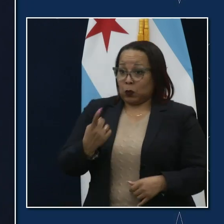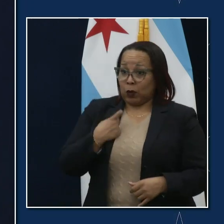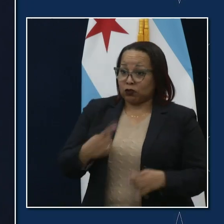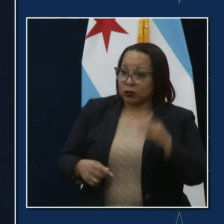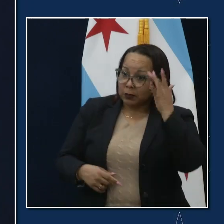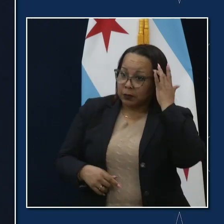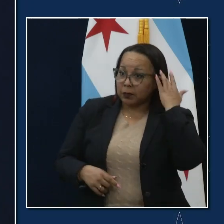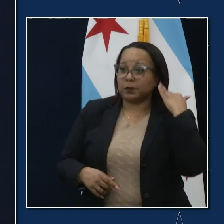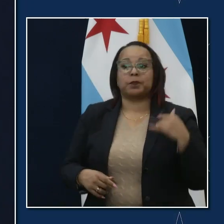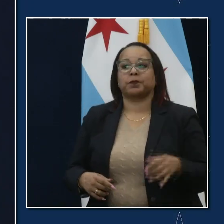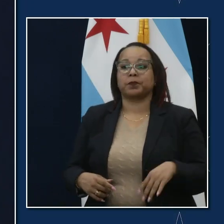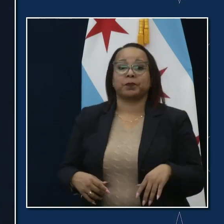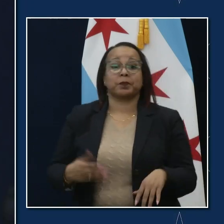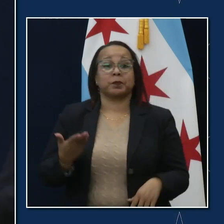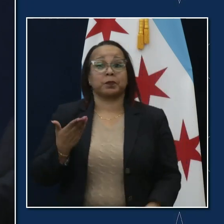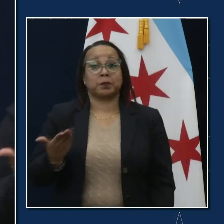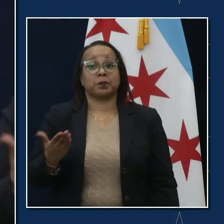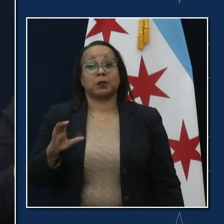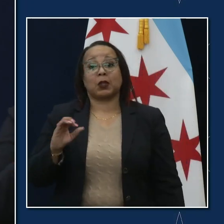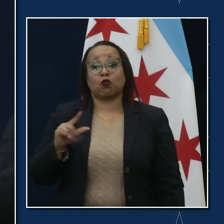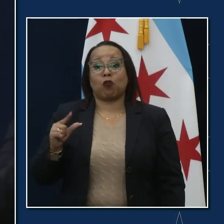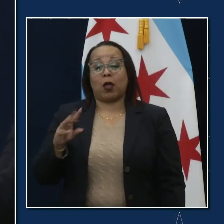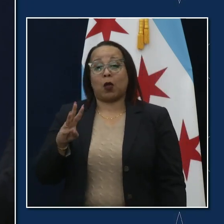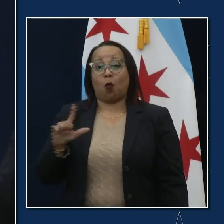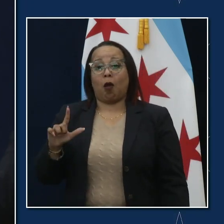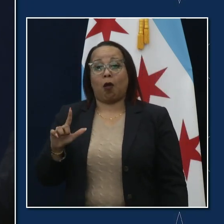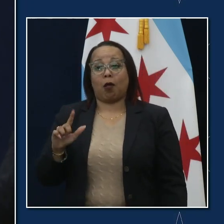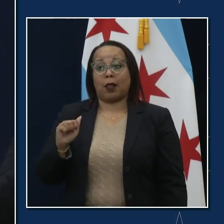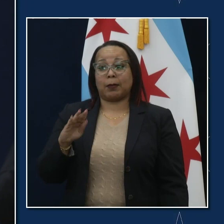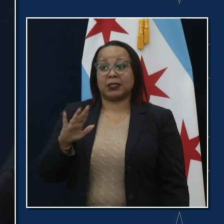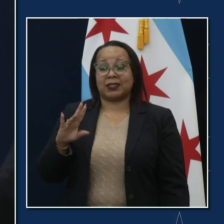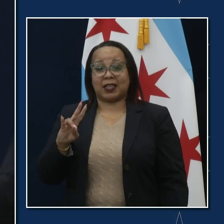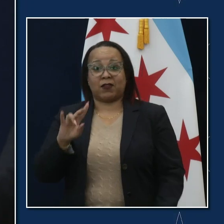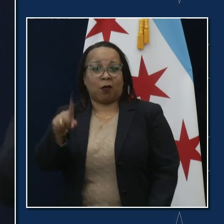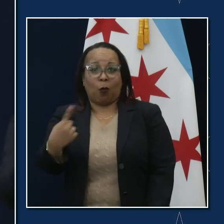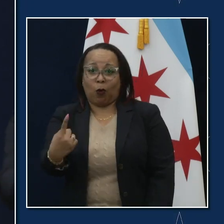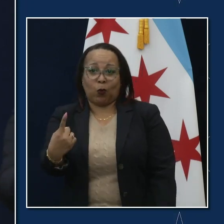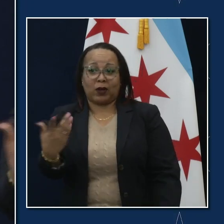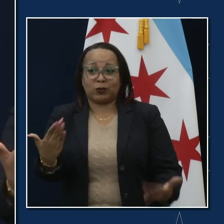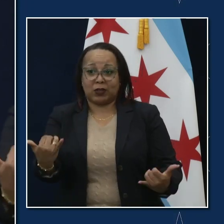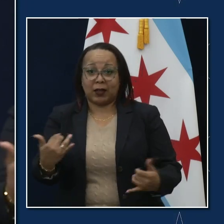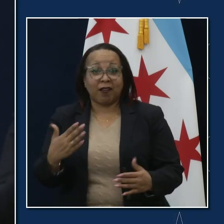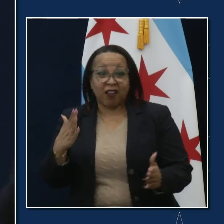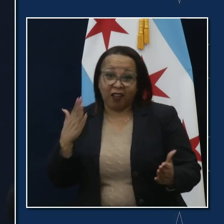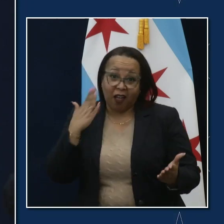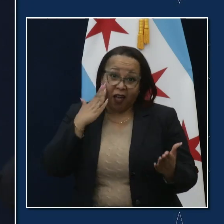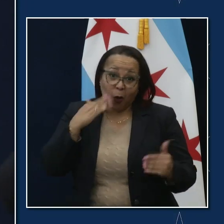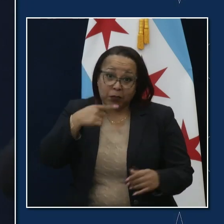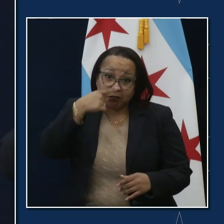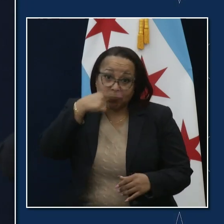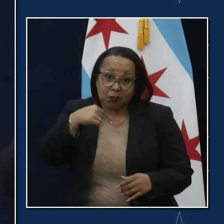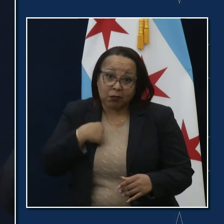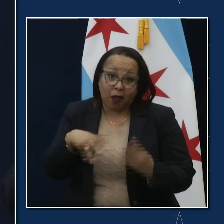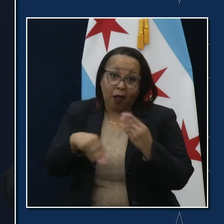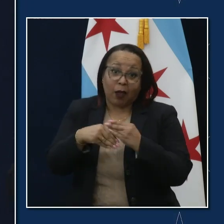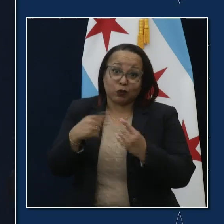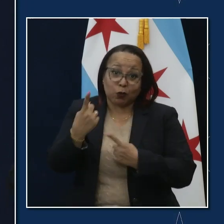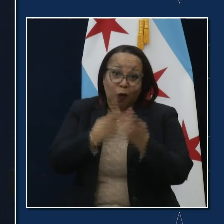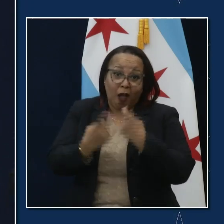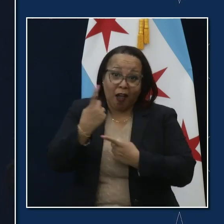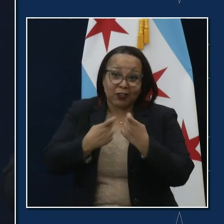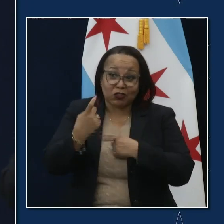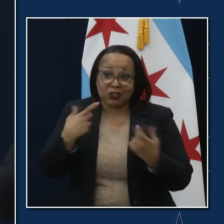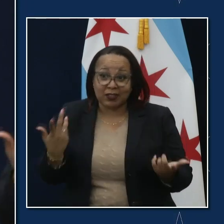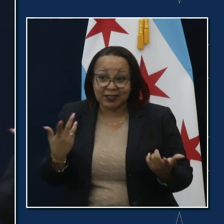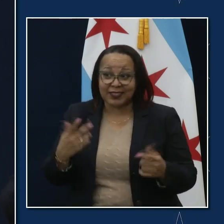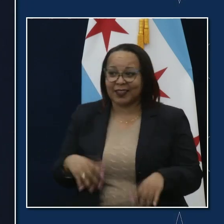questions. Thank you, Mayor. We'll kick it off with Craig Wall, ABC 7, who's the only reporter of the day. So I hope you'll indulge me with a couple extra questions, maybe channeling